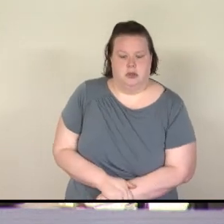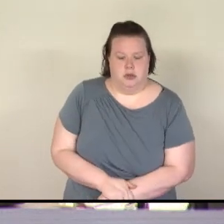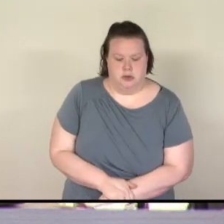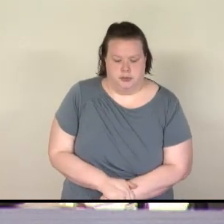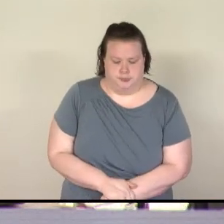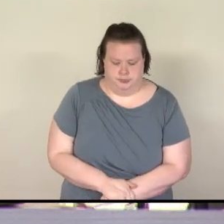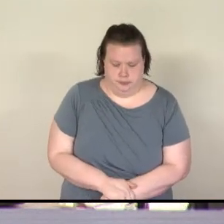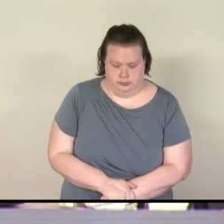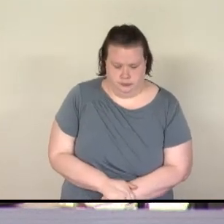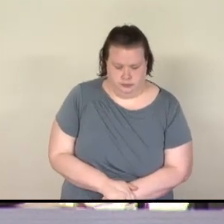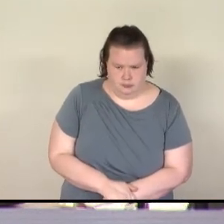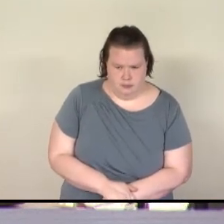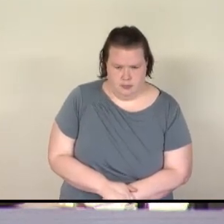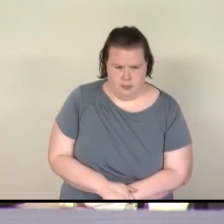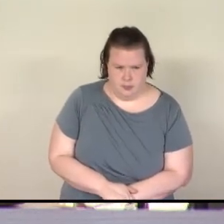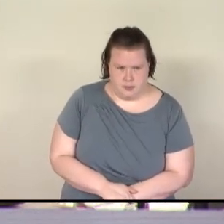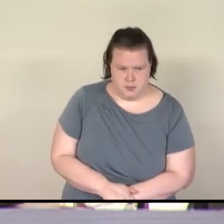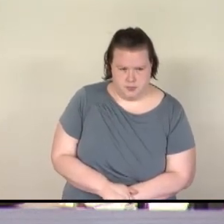right now.